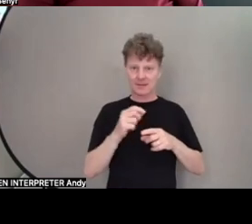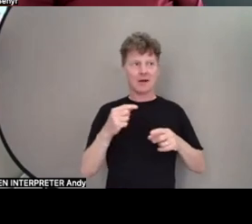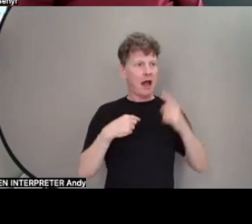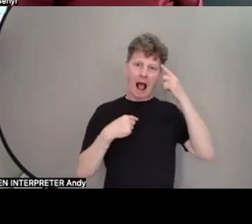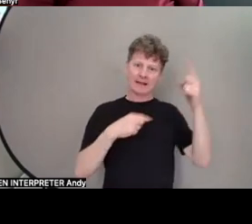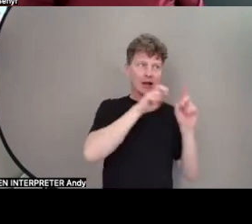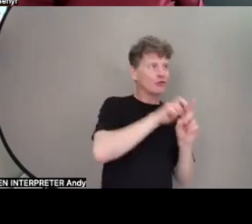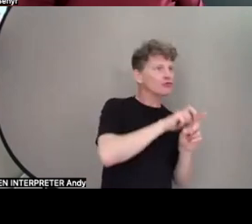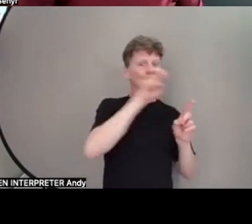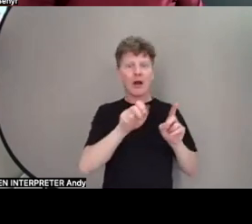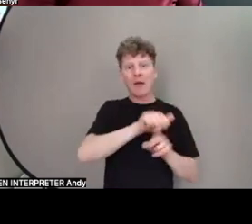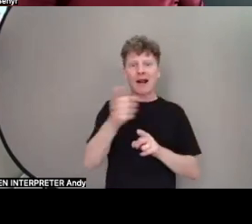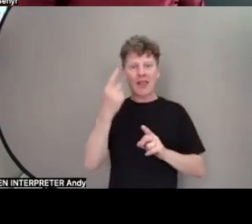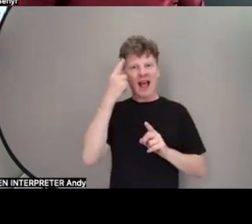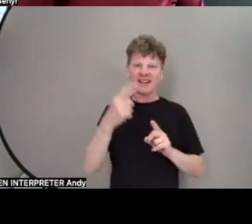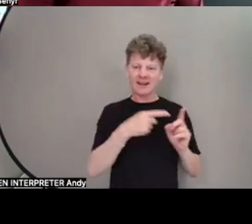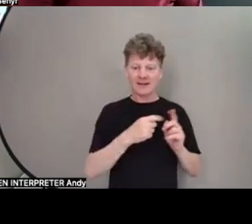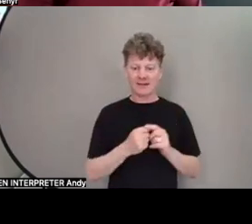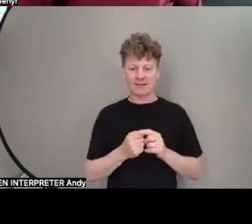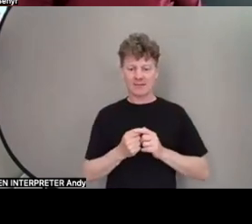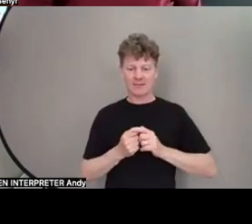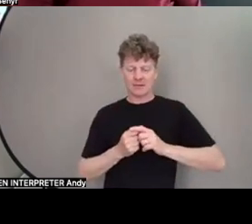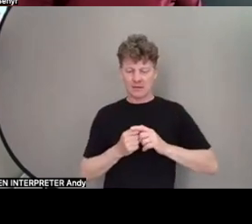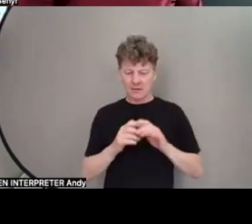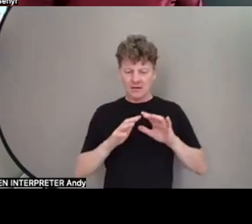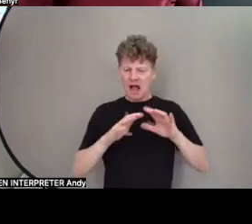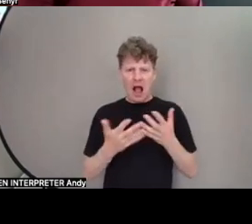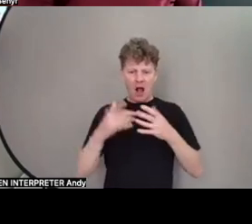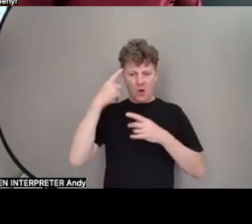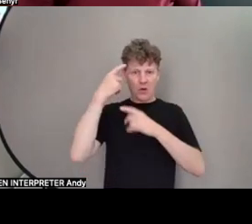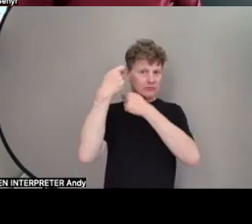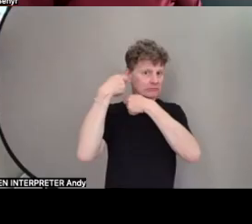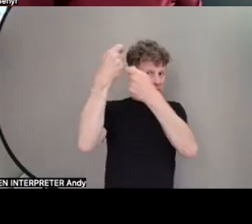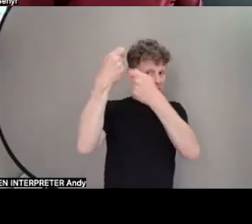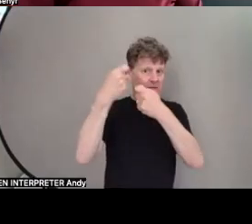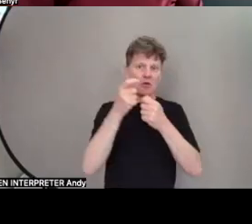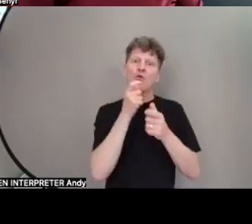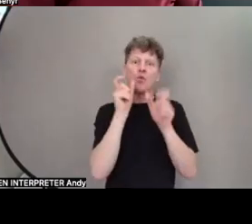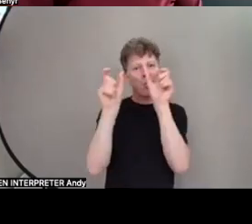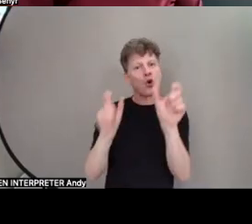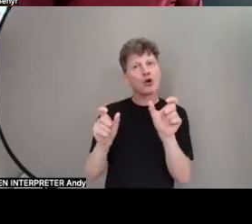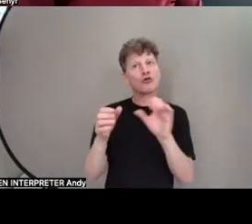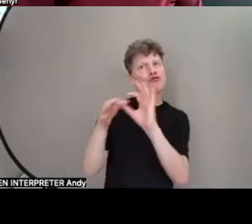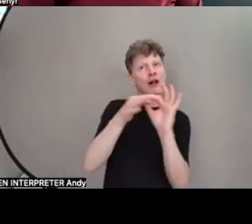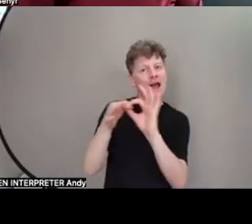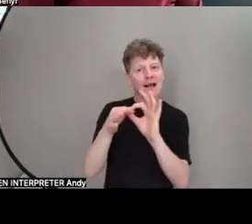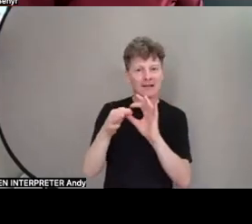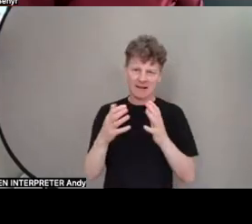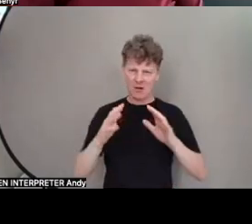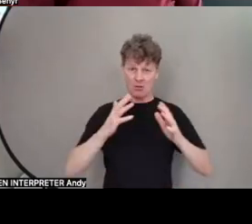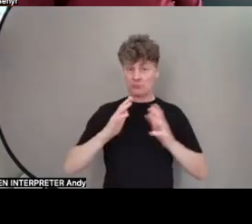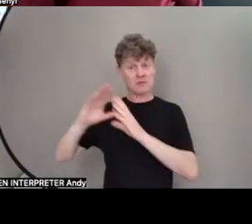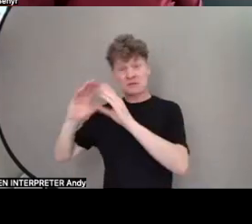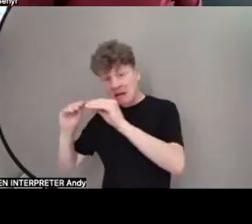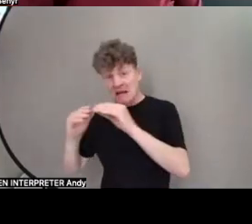to another, how priming works, or how we retrieve related words when speaking or signing